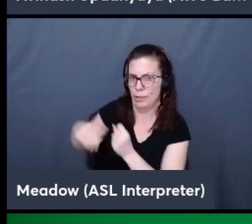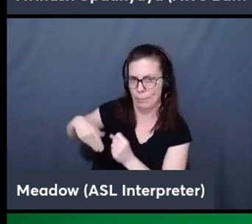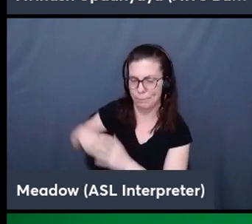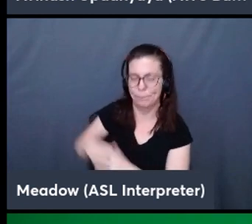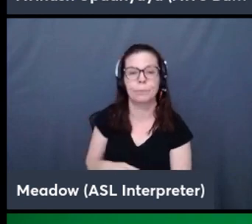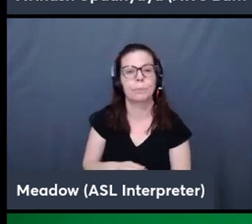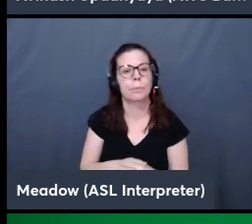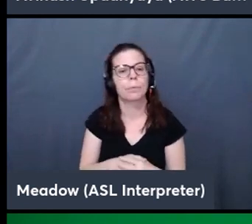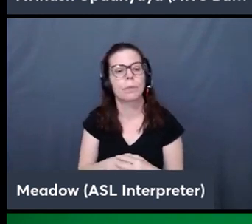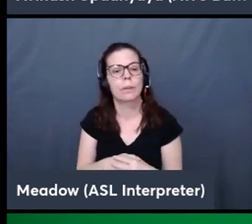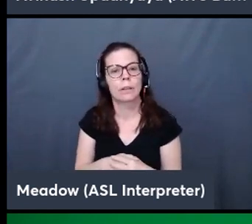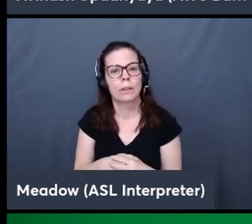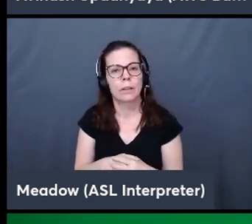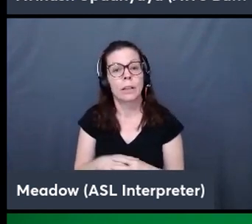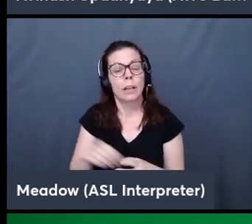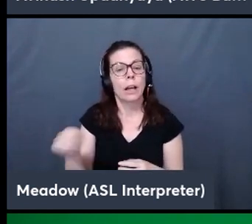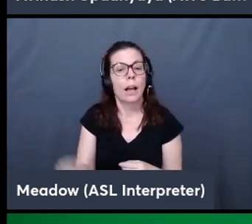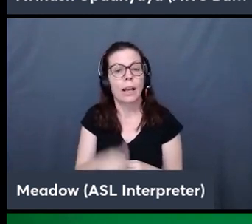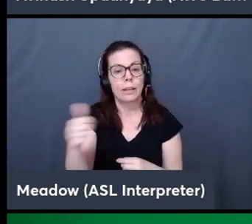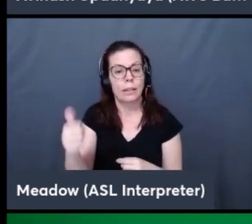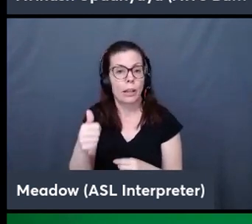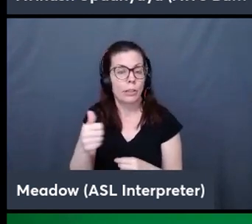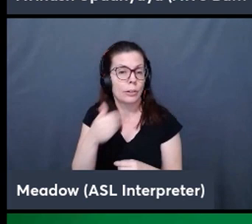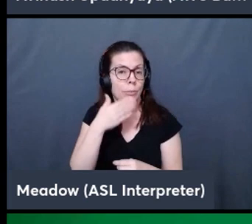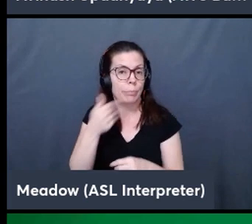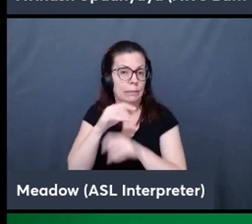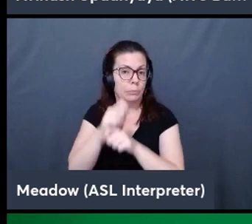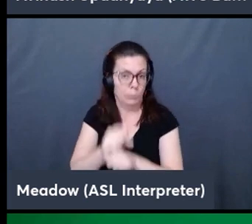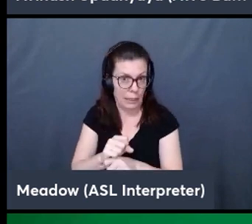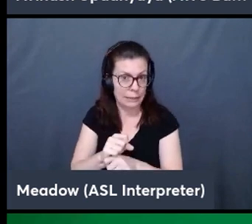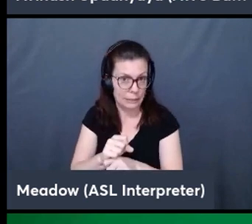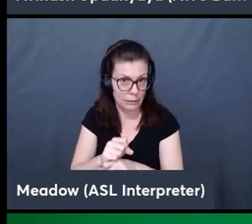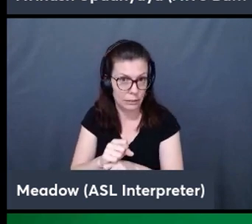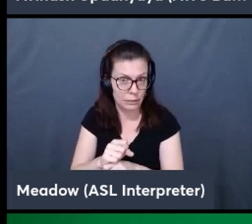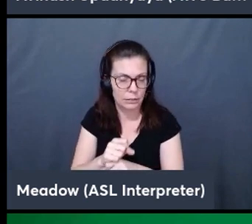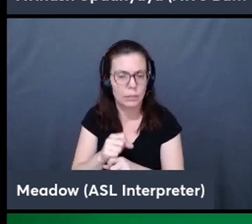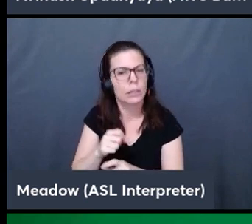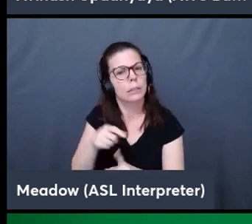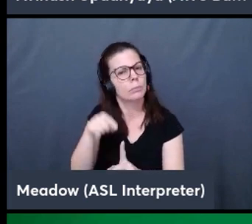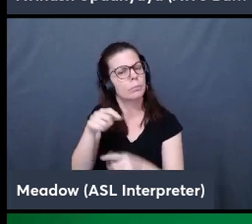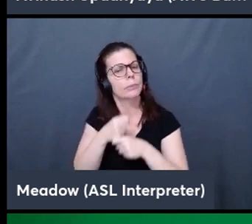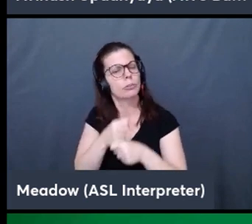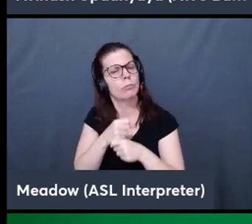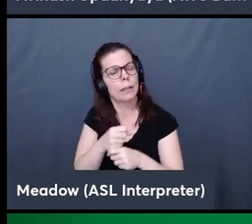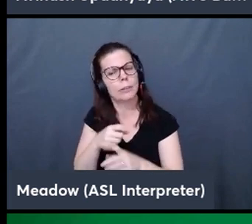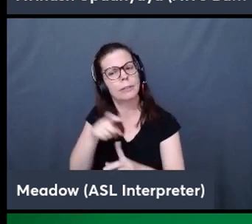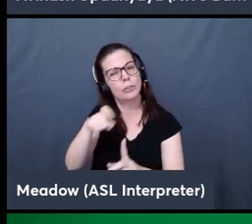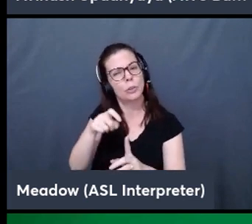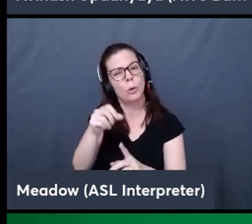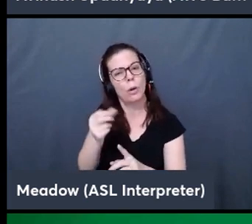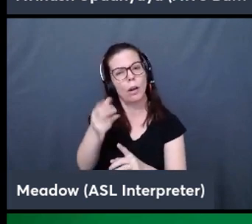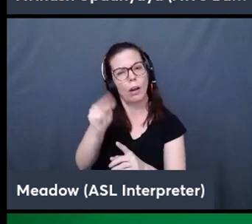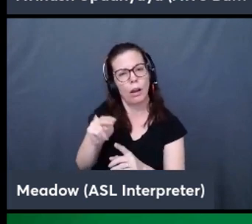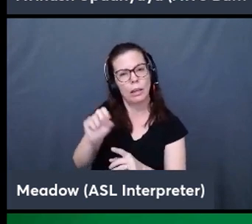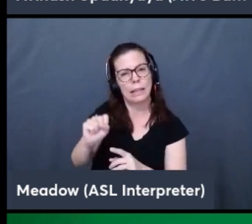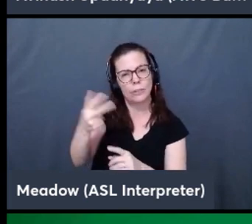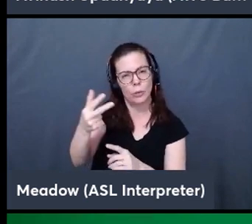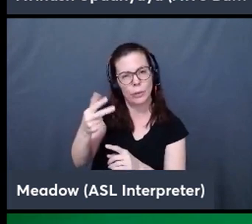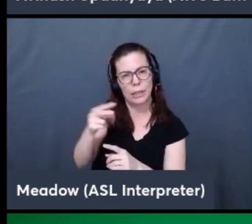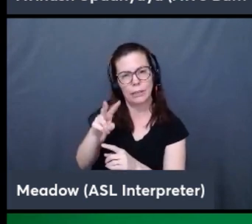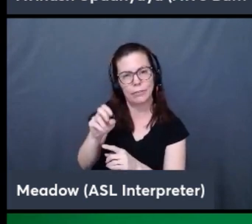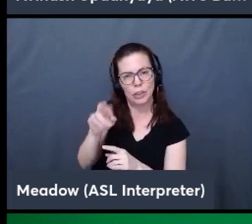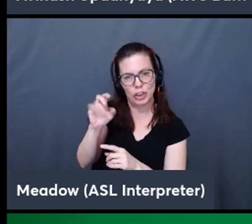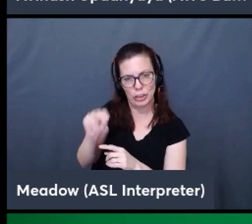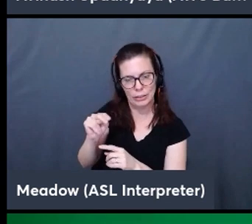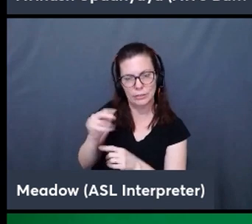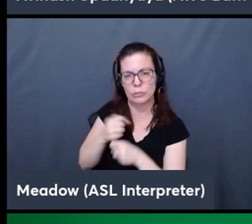And another best practice that we have is that you need to turn on S3 versioning to create